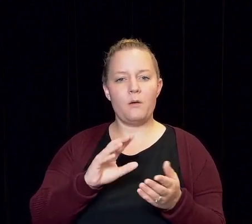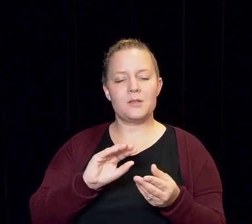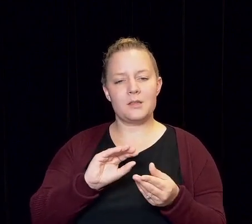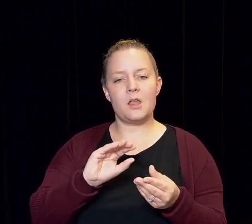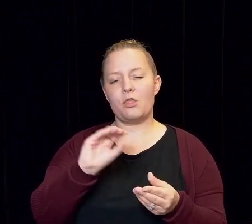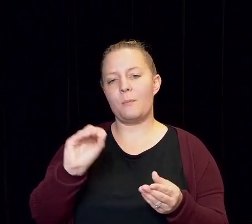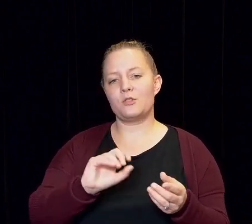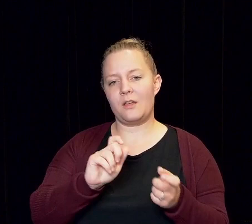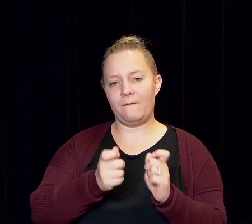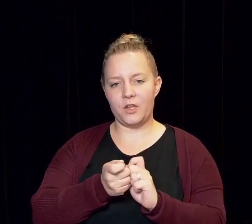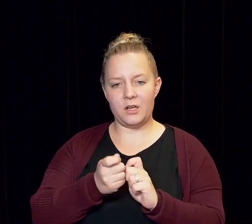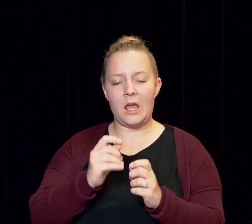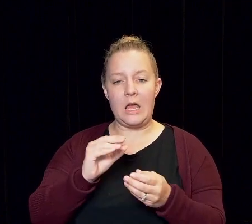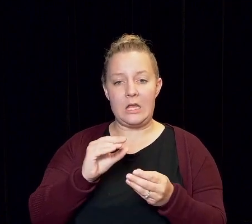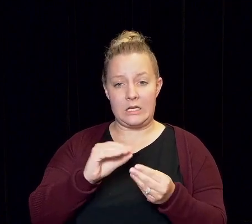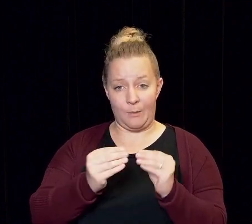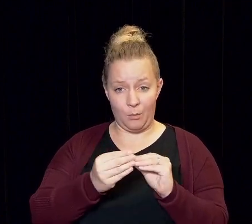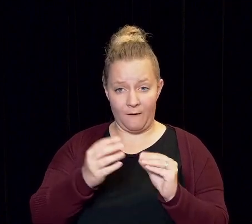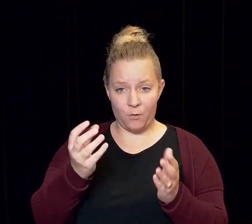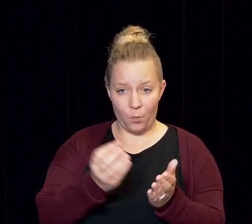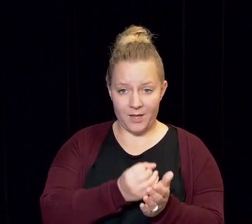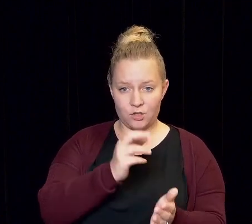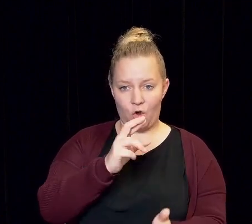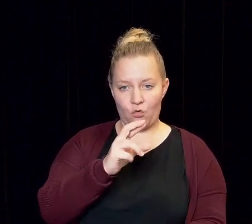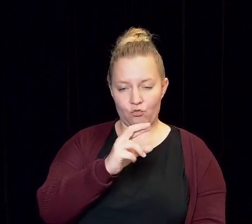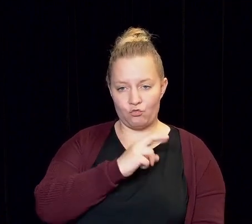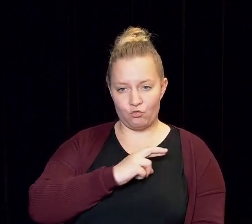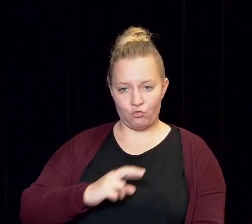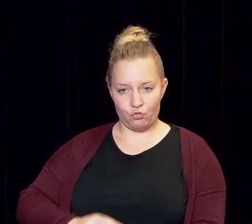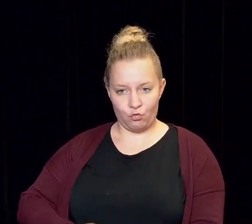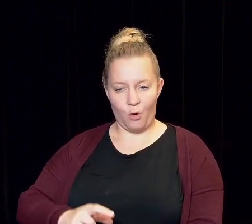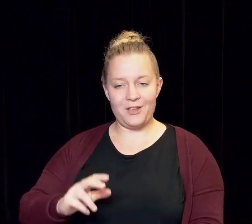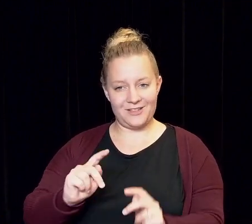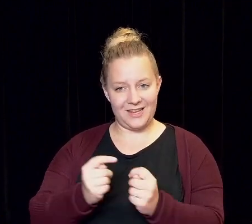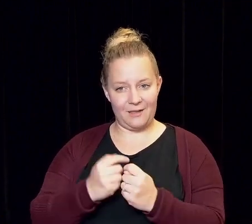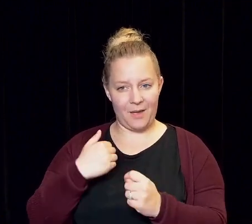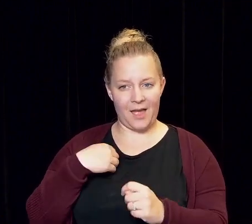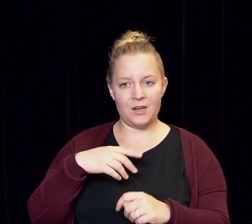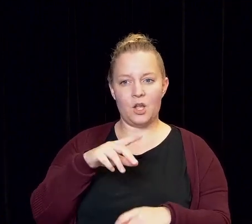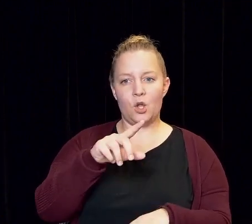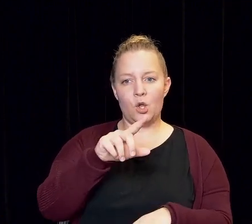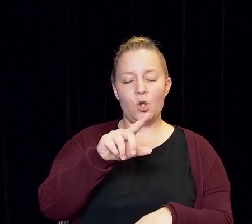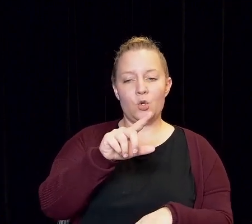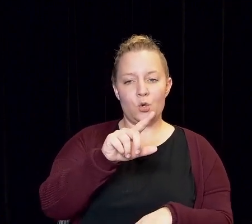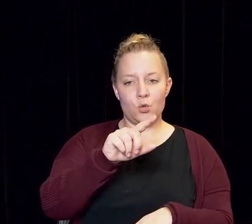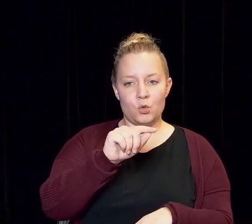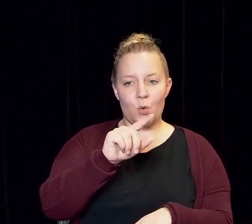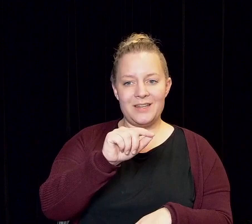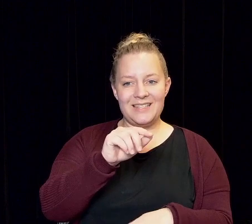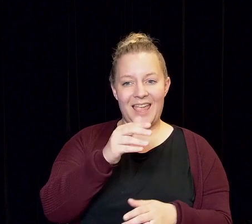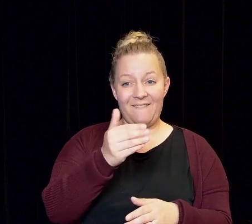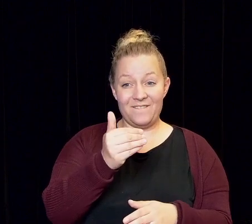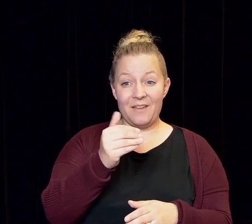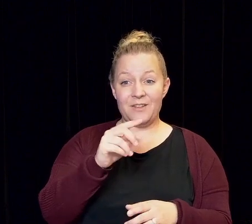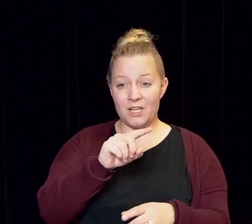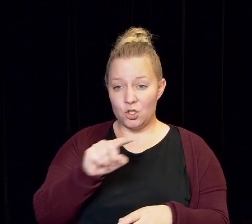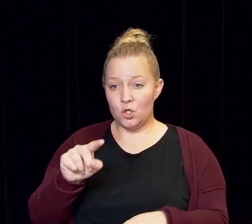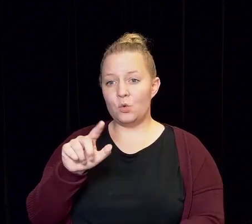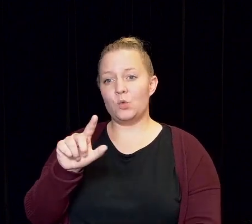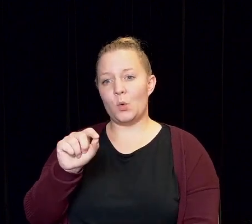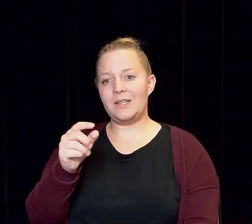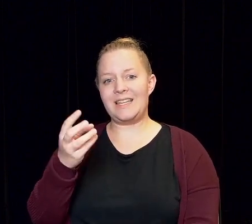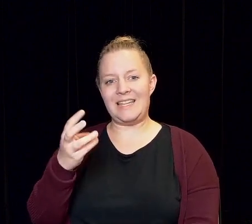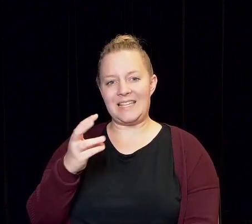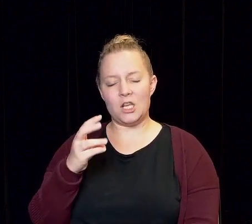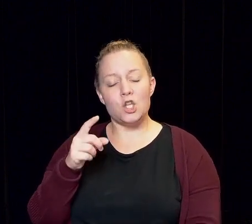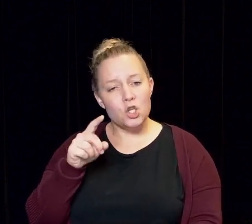number of wins that the Royals had from 2015 to 2016? So you're going to use your resources yourself. Look up how